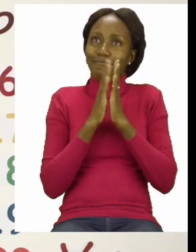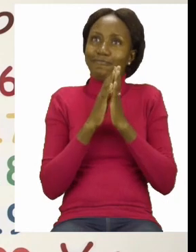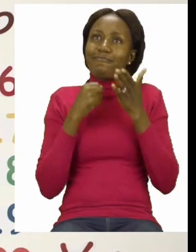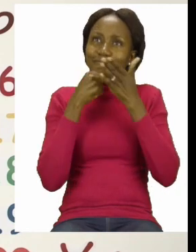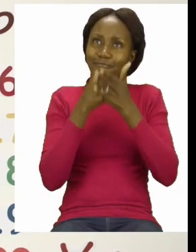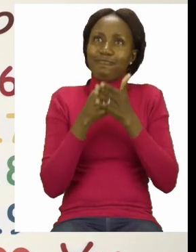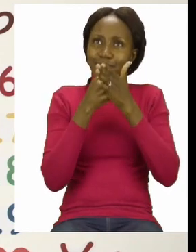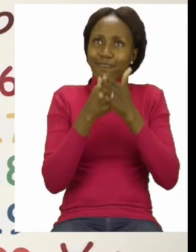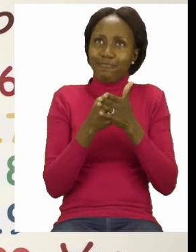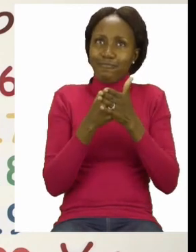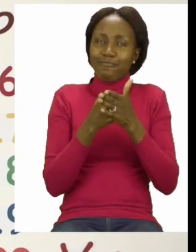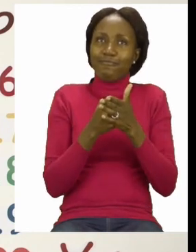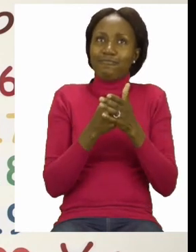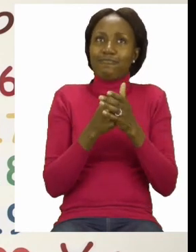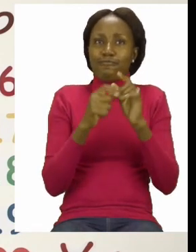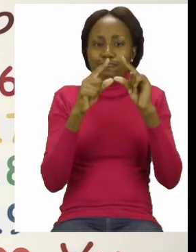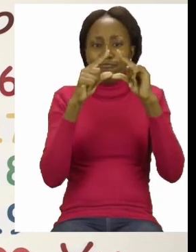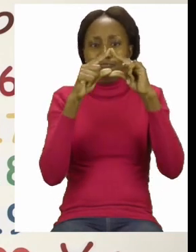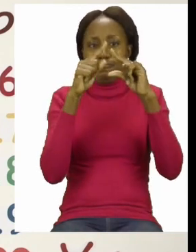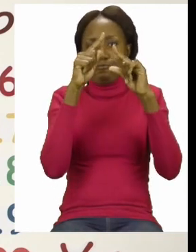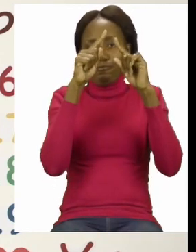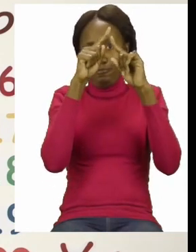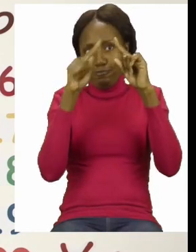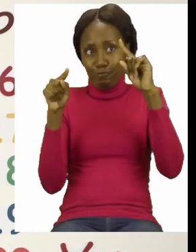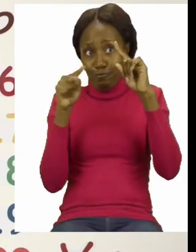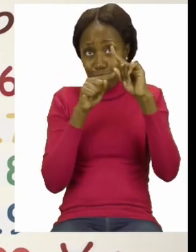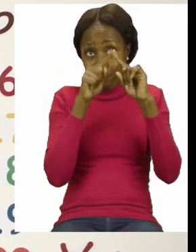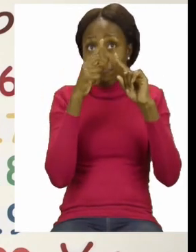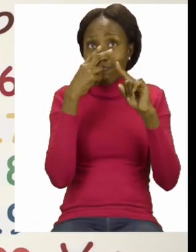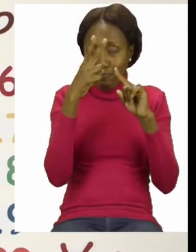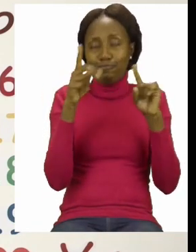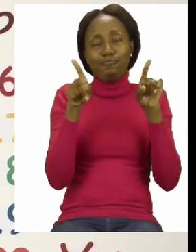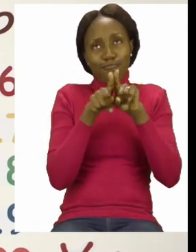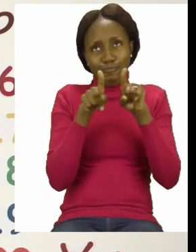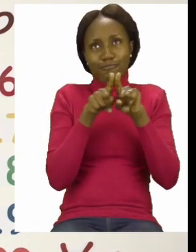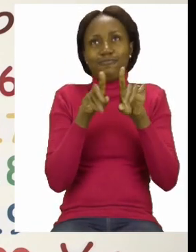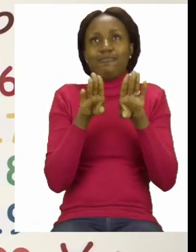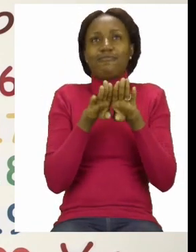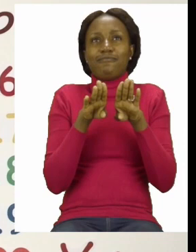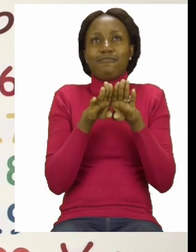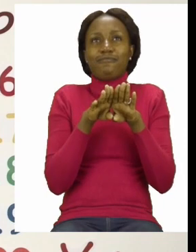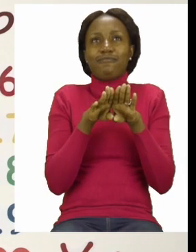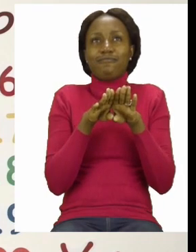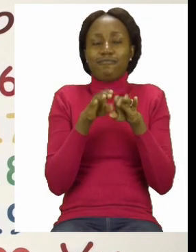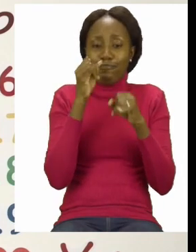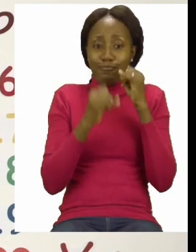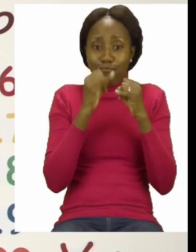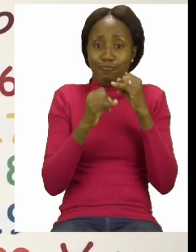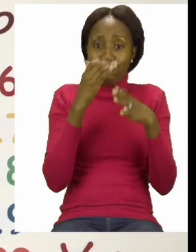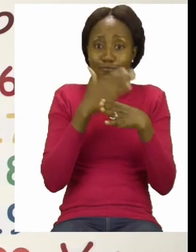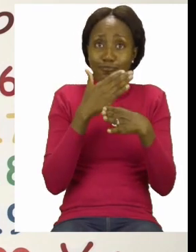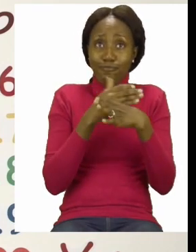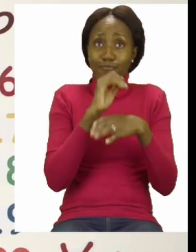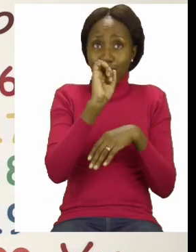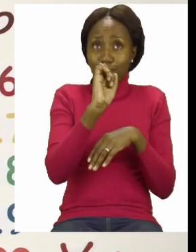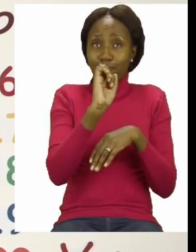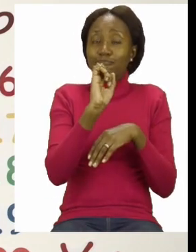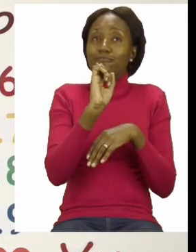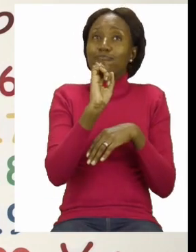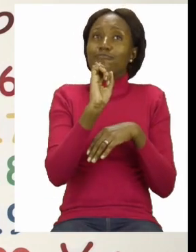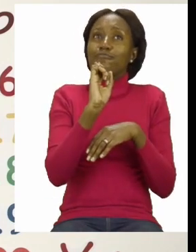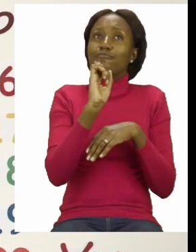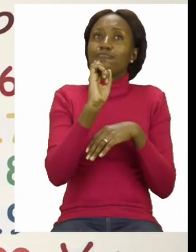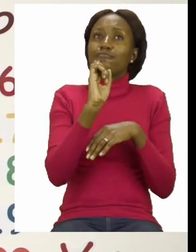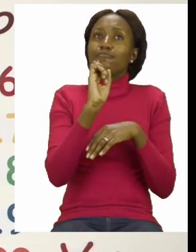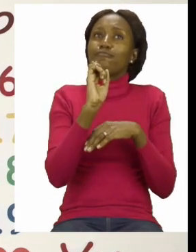the triangles that you can see as well. The last part of your exercise is asking you